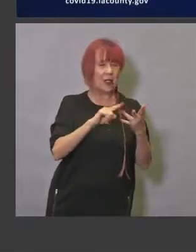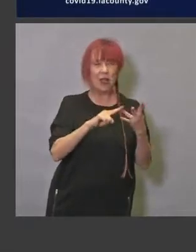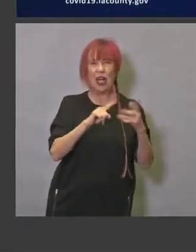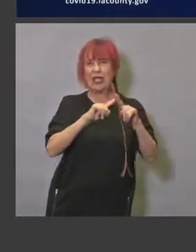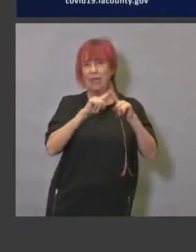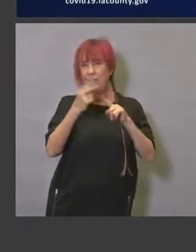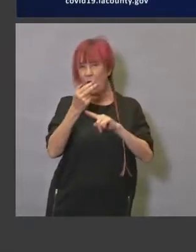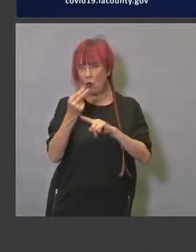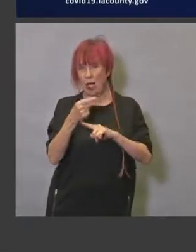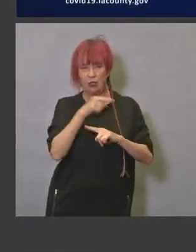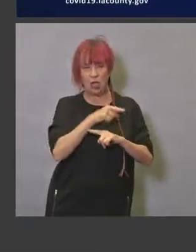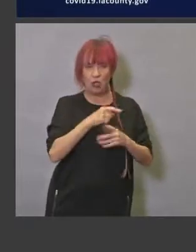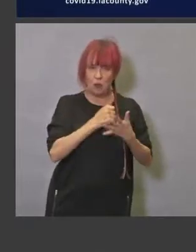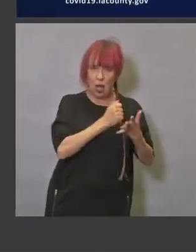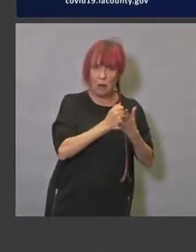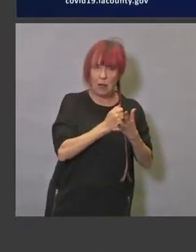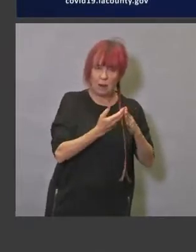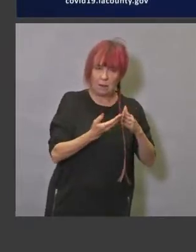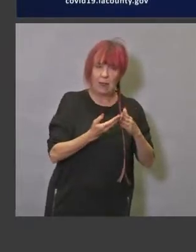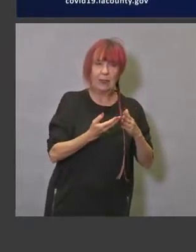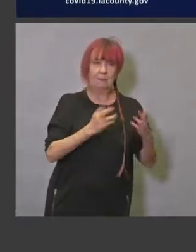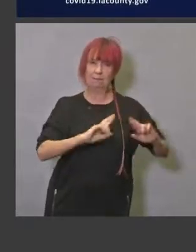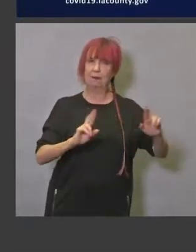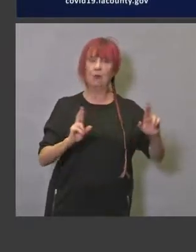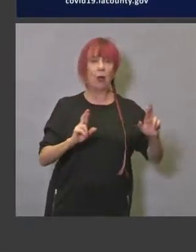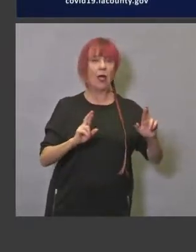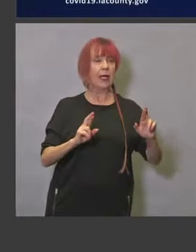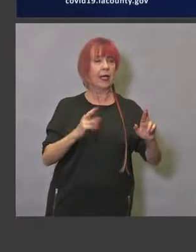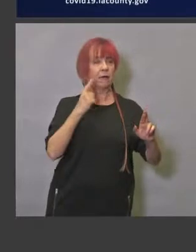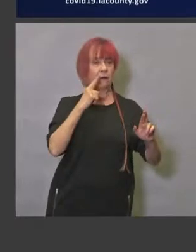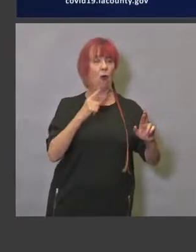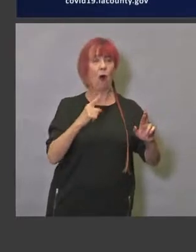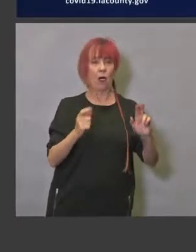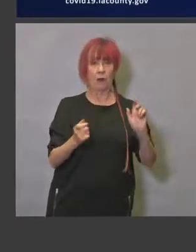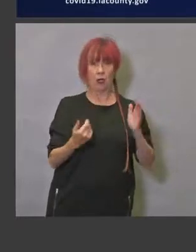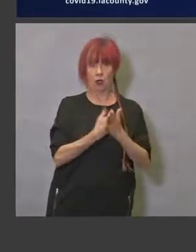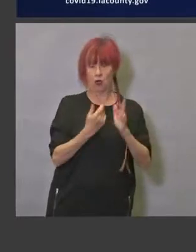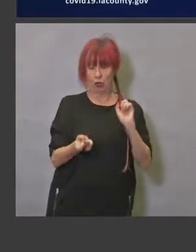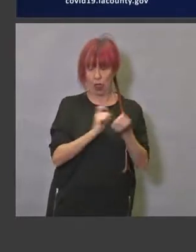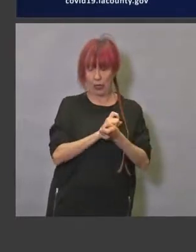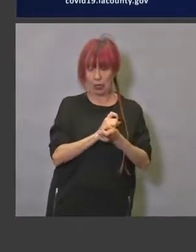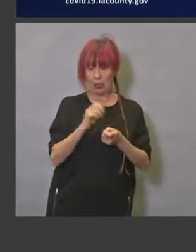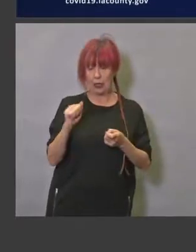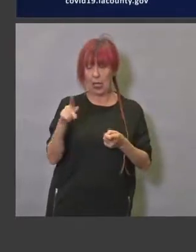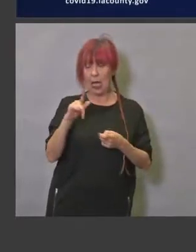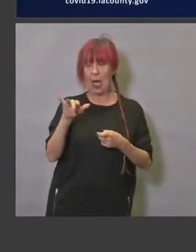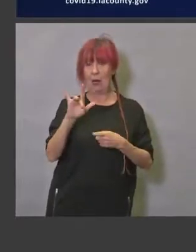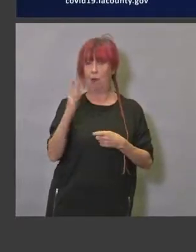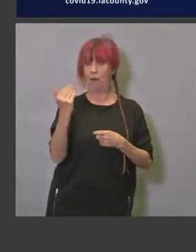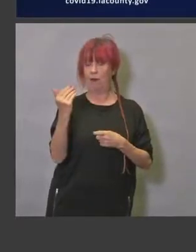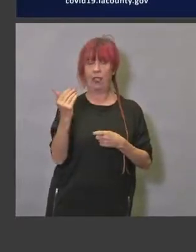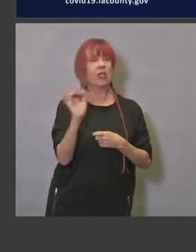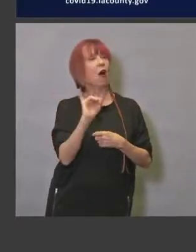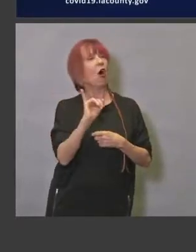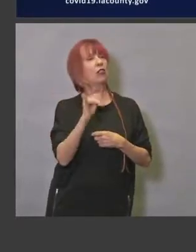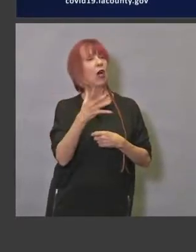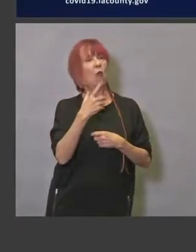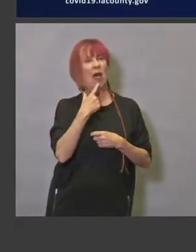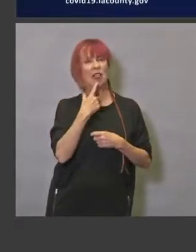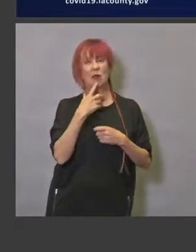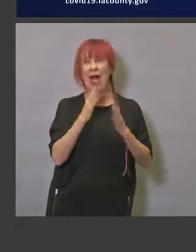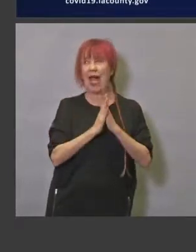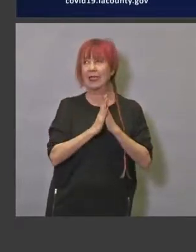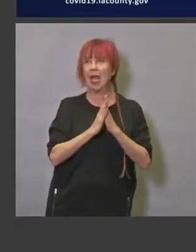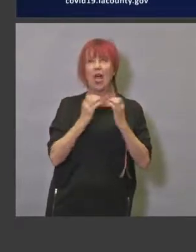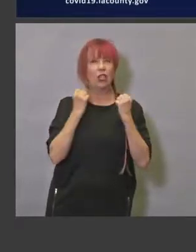this big change on the 15th. And then if I could ask also about so many changes this